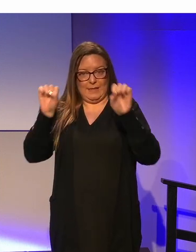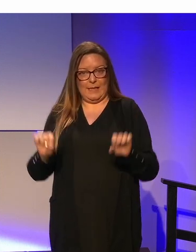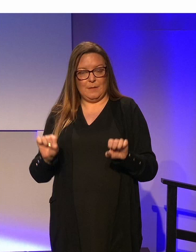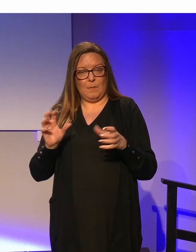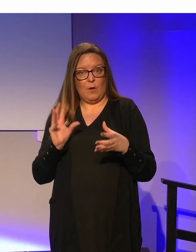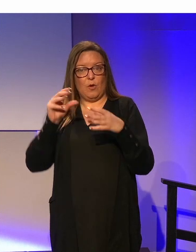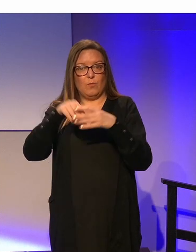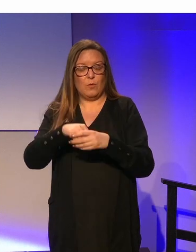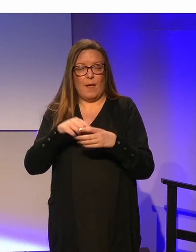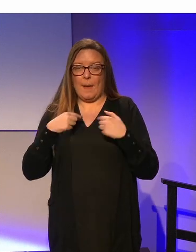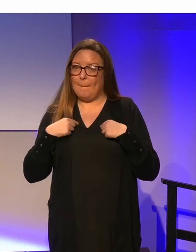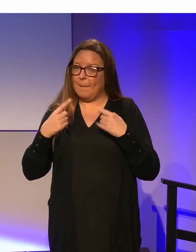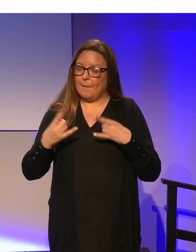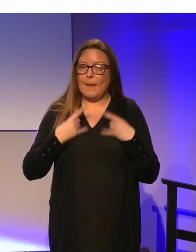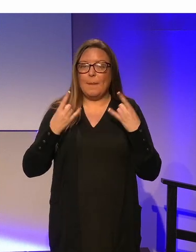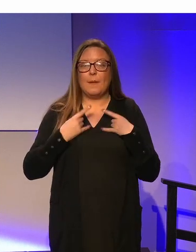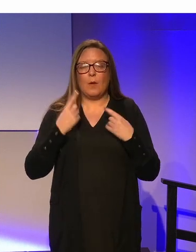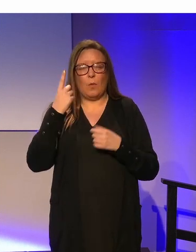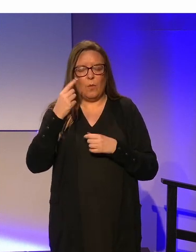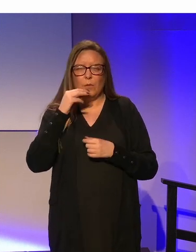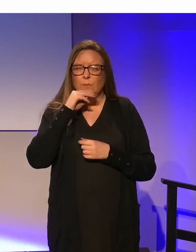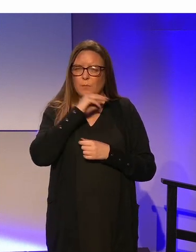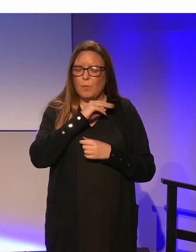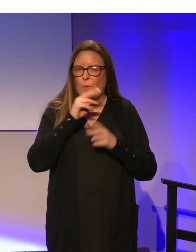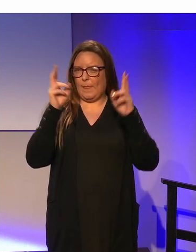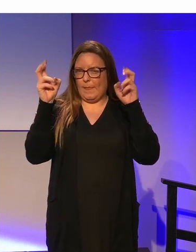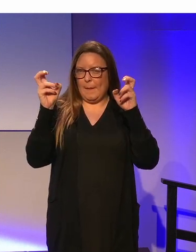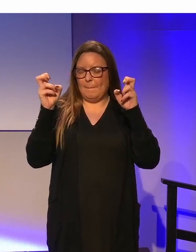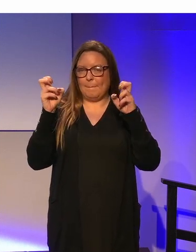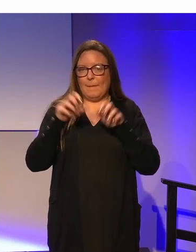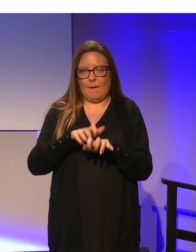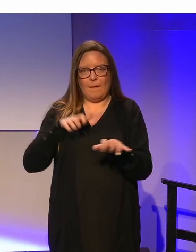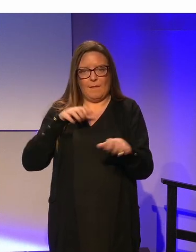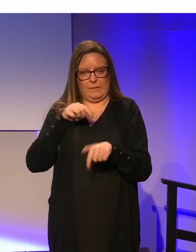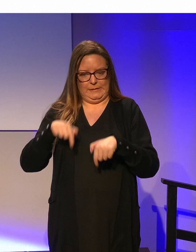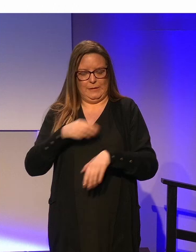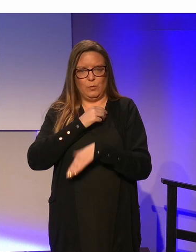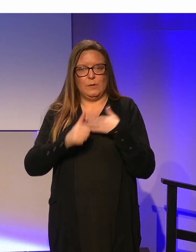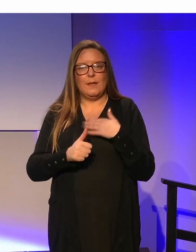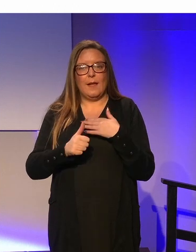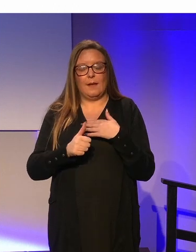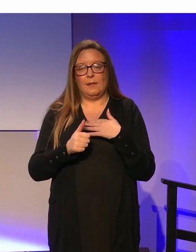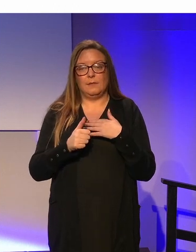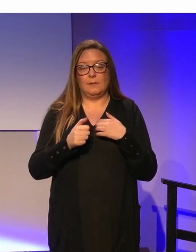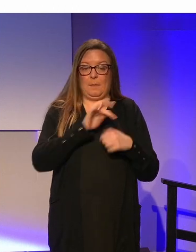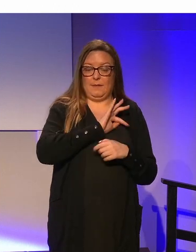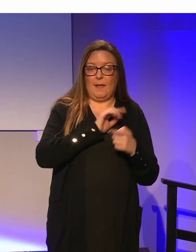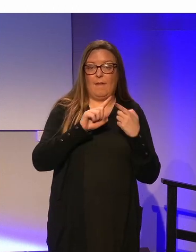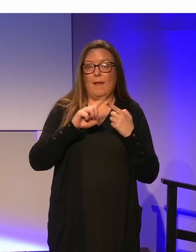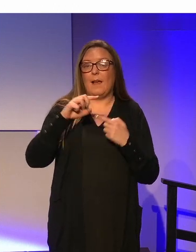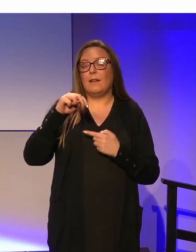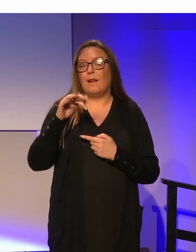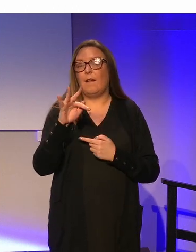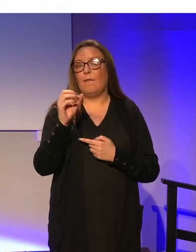delighted that this is one of the key themes of your conference today. And Minister Foley and I, together with officials, are working on this and